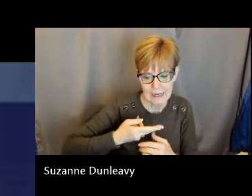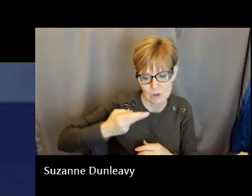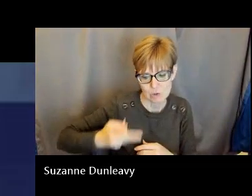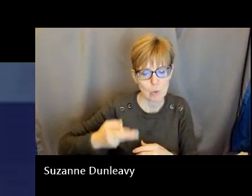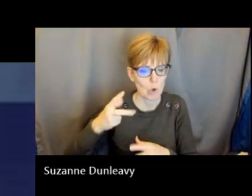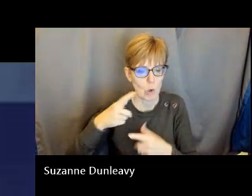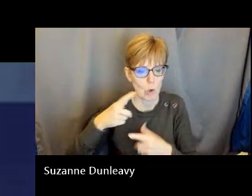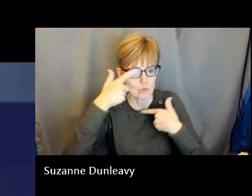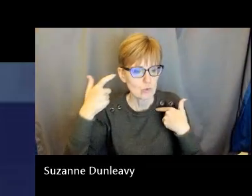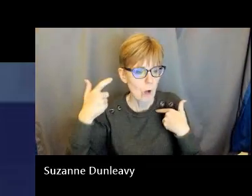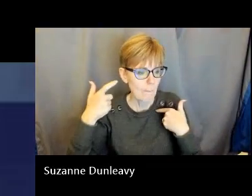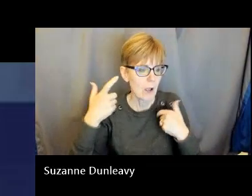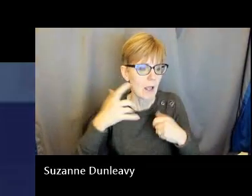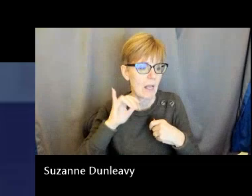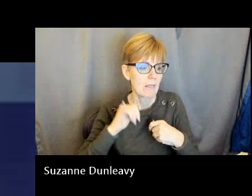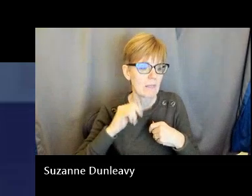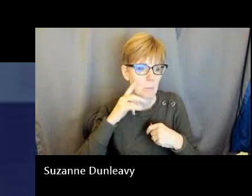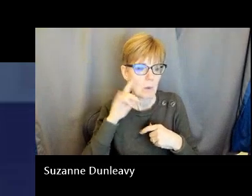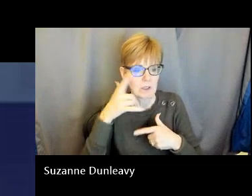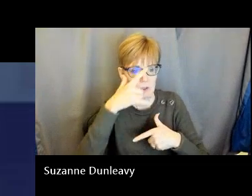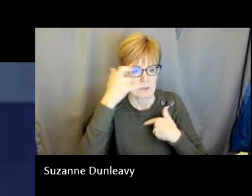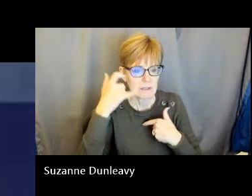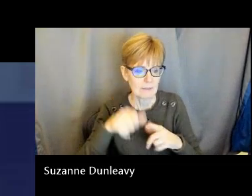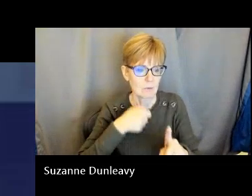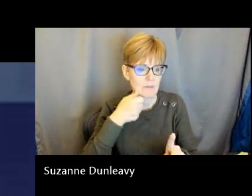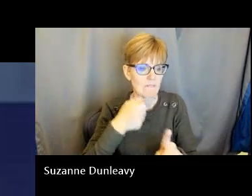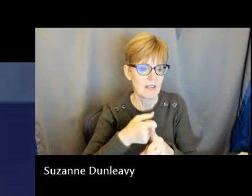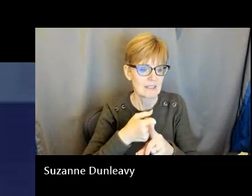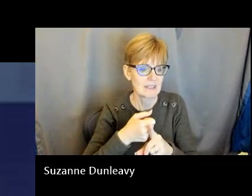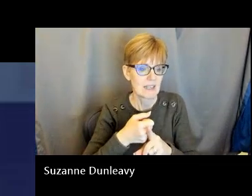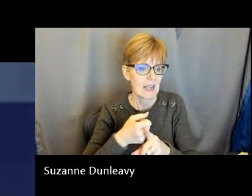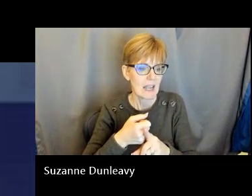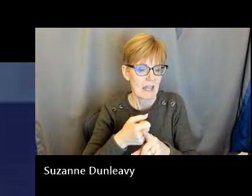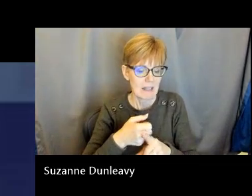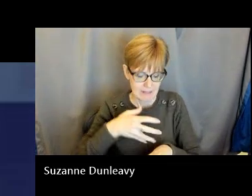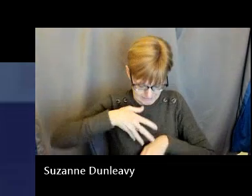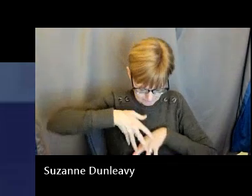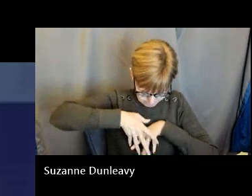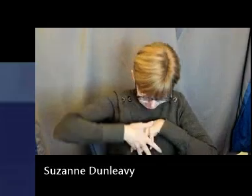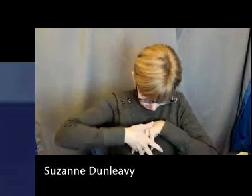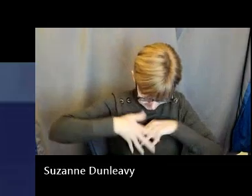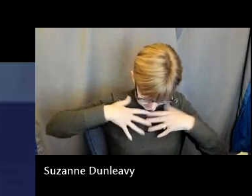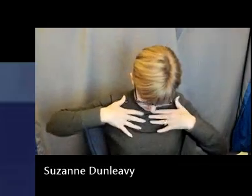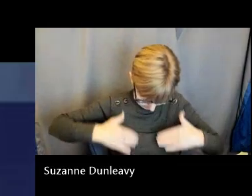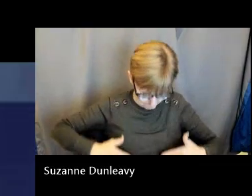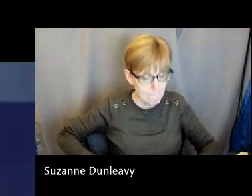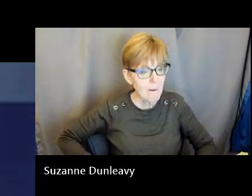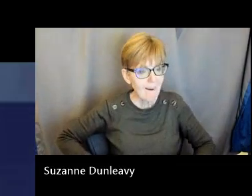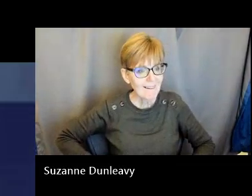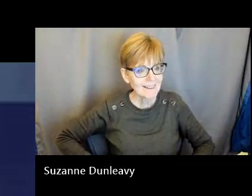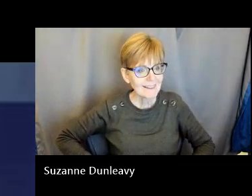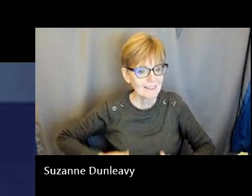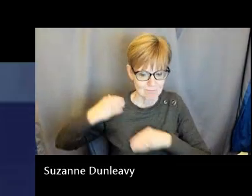such that even family members who have not directly experienced the trauma can feel the effects of those